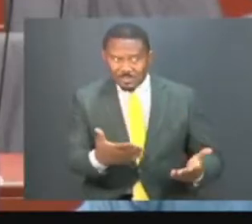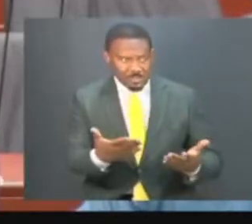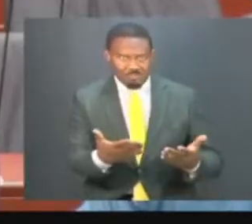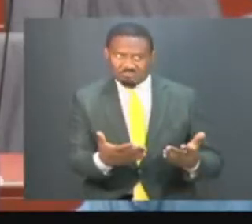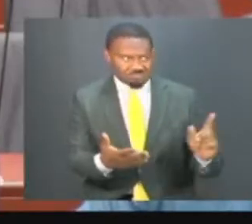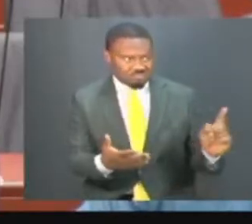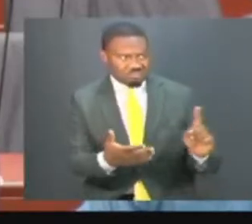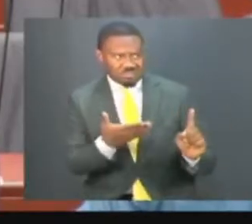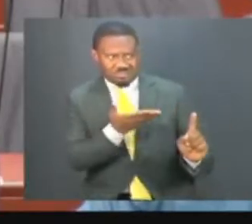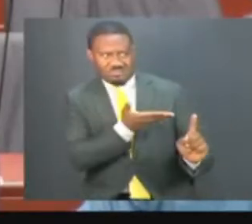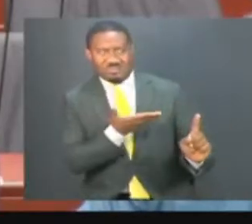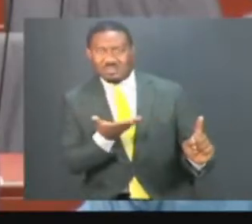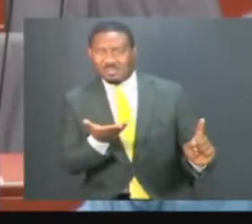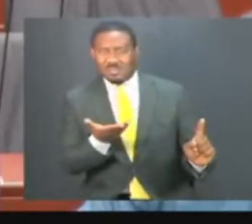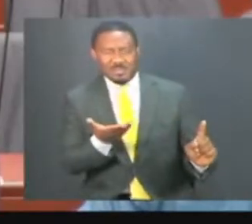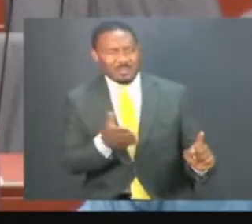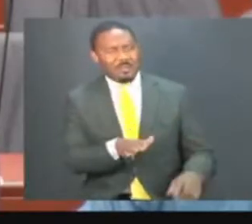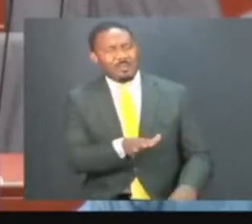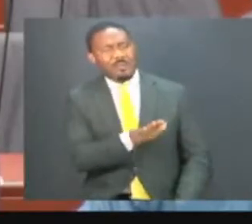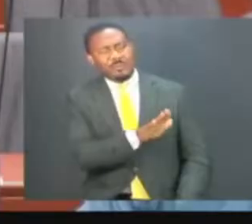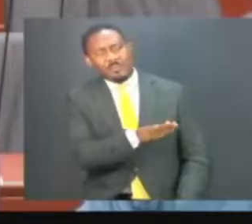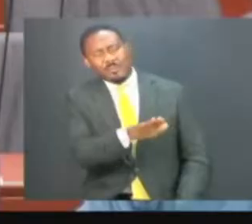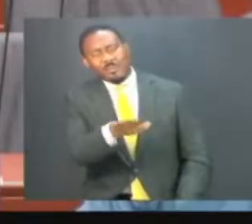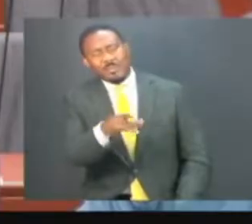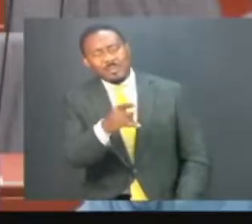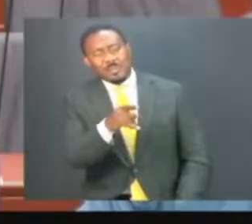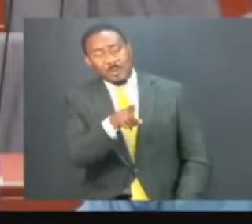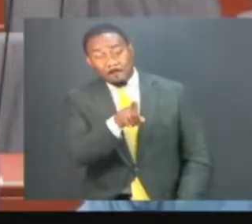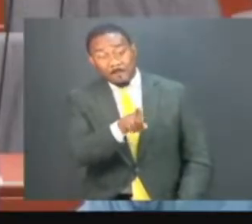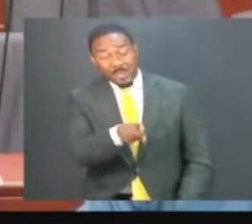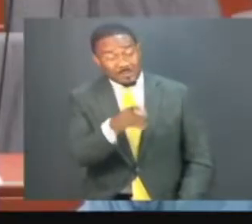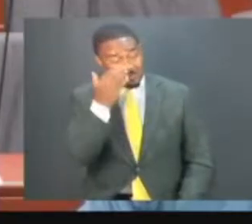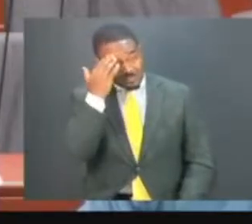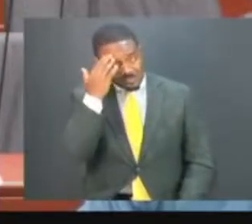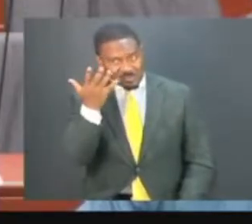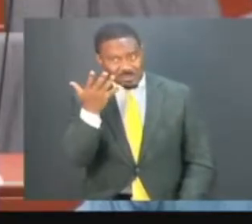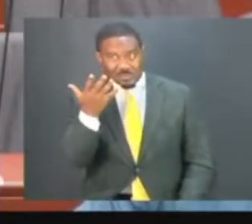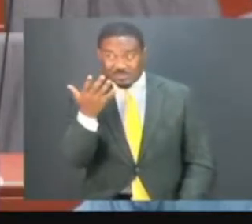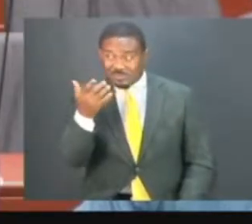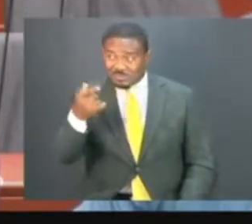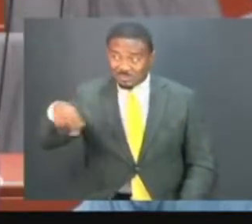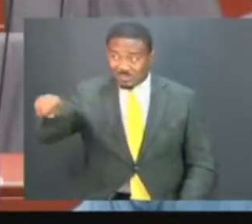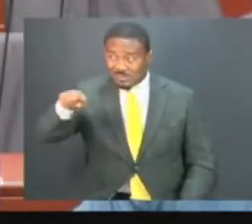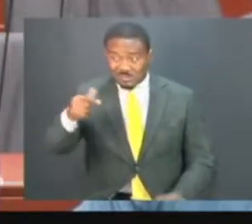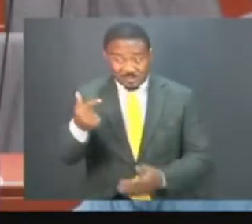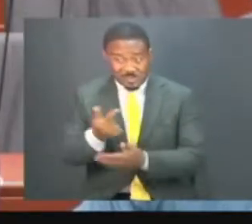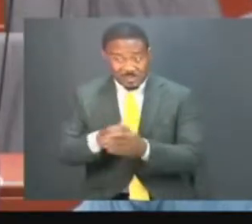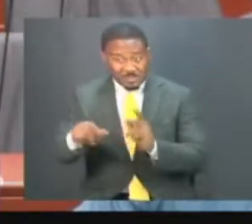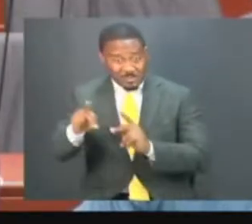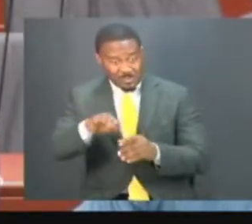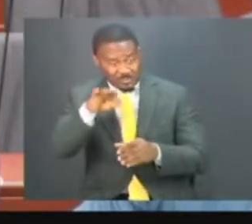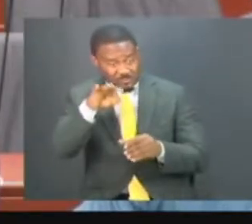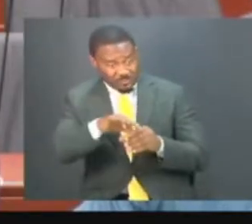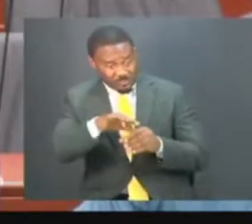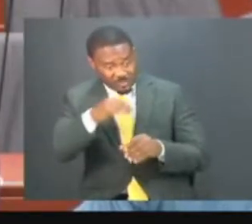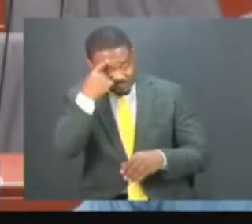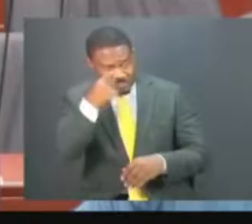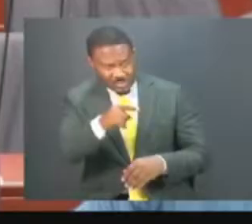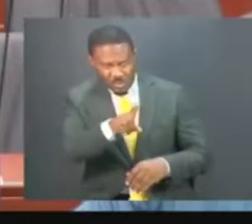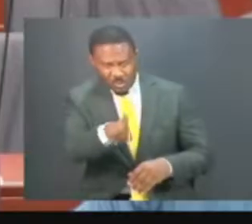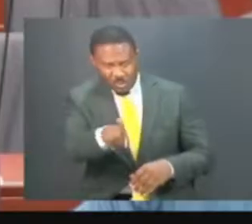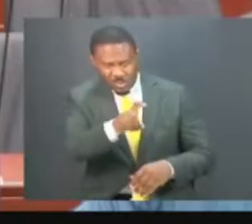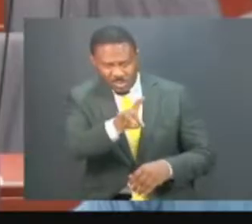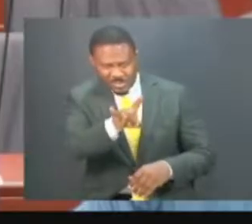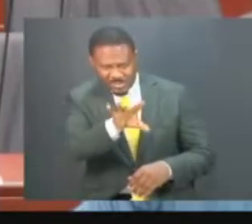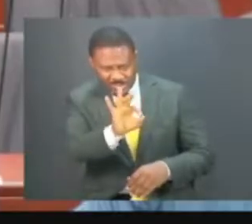be guided. Be guided. Ghanaians gave you a whooping majority of